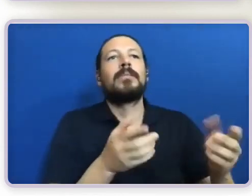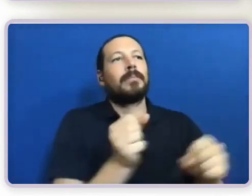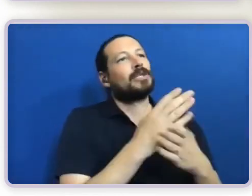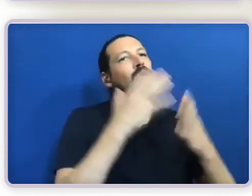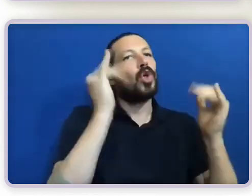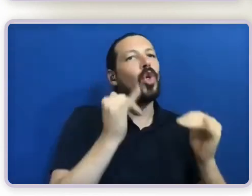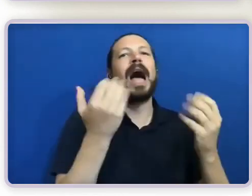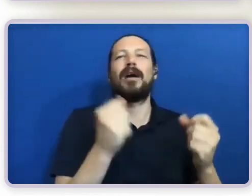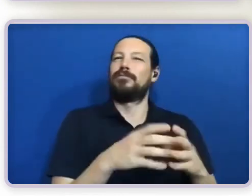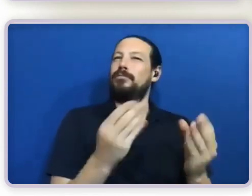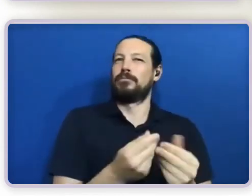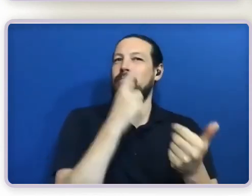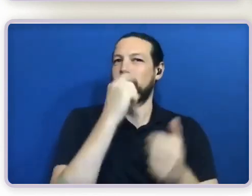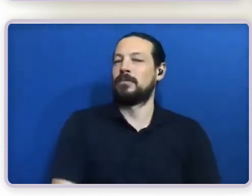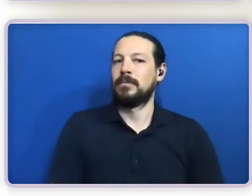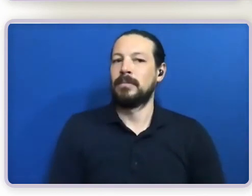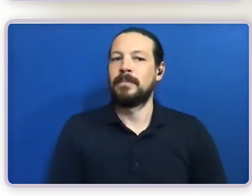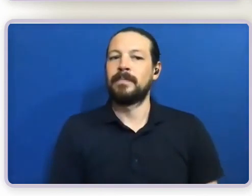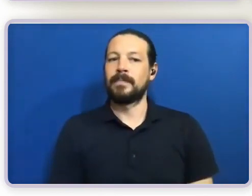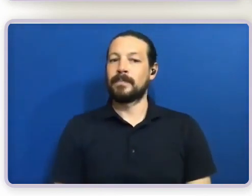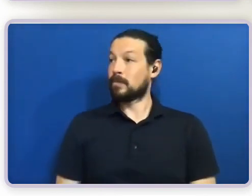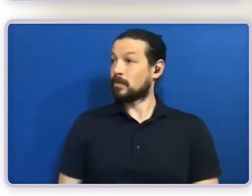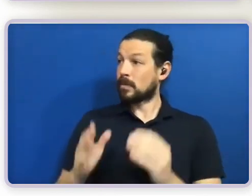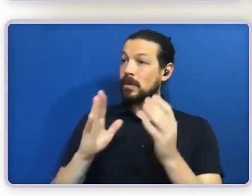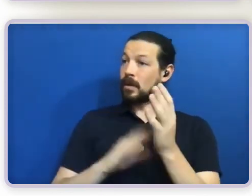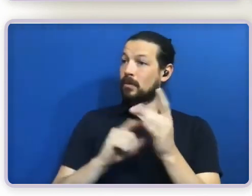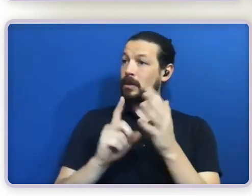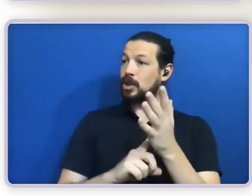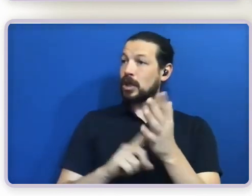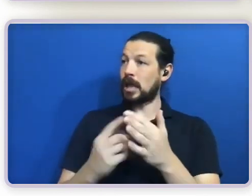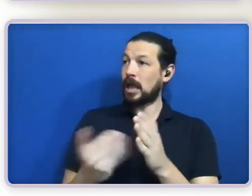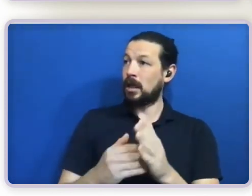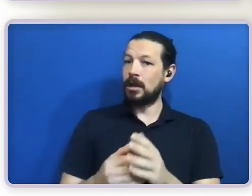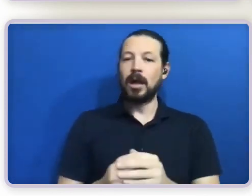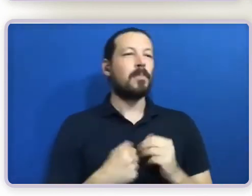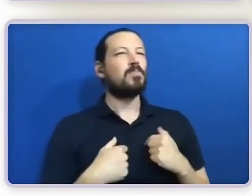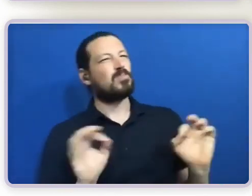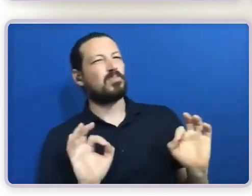Great. Michelle, is there anything you wanted to add to that? No, thanks.